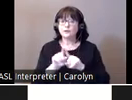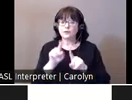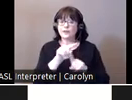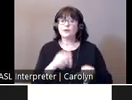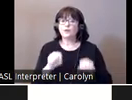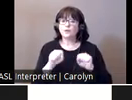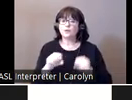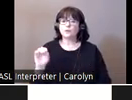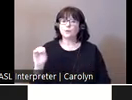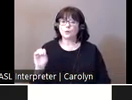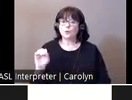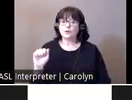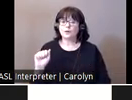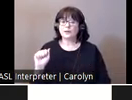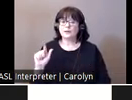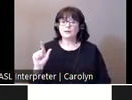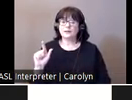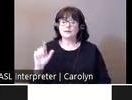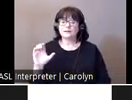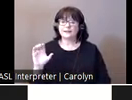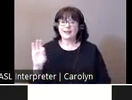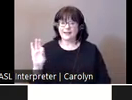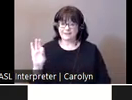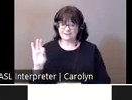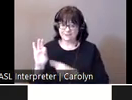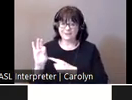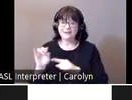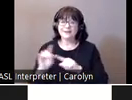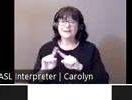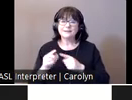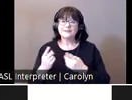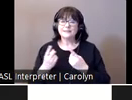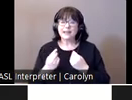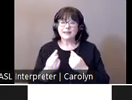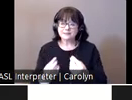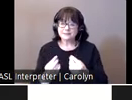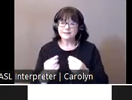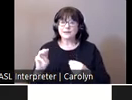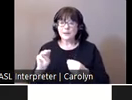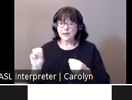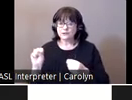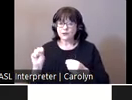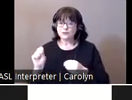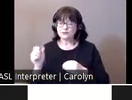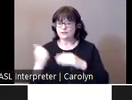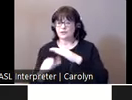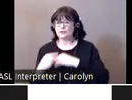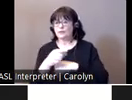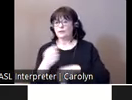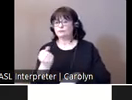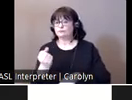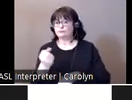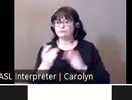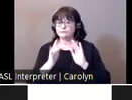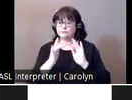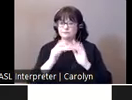OALCF repository where our culminating tasks and milestones are stored. So Contact Nord has a big, significant